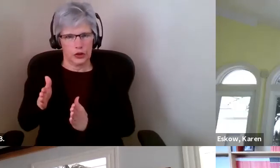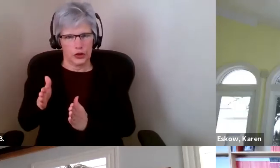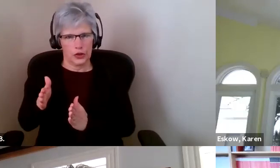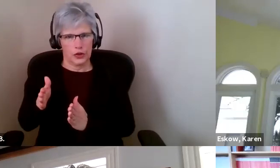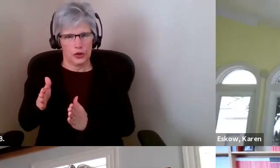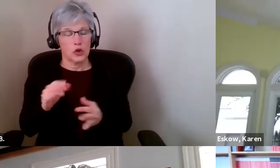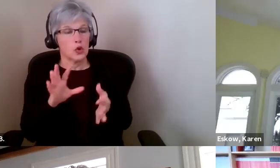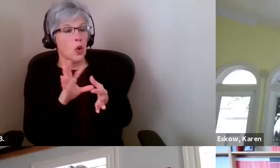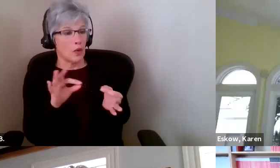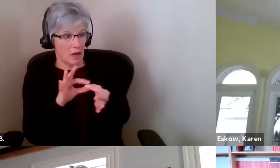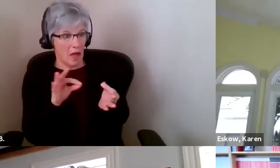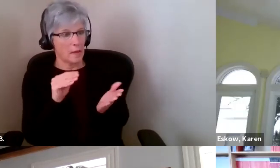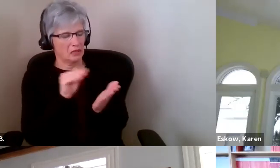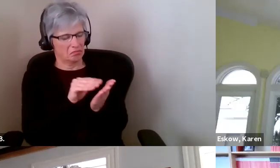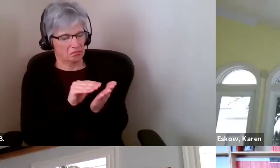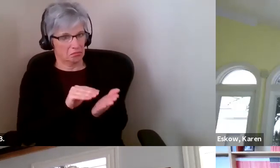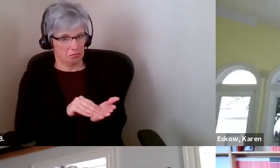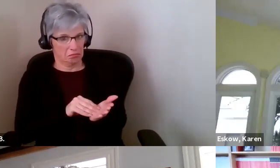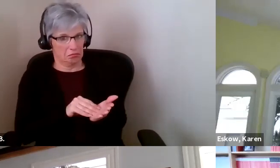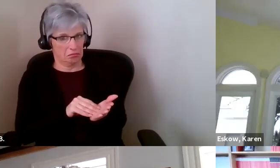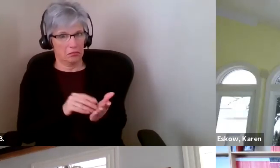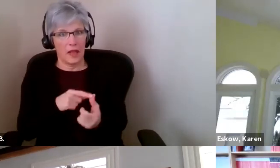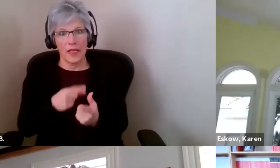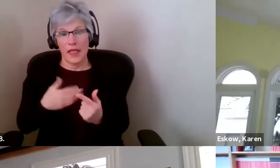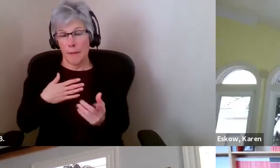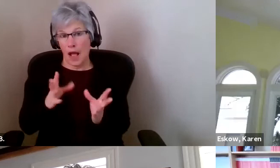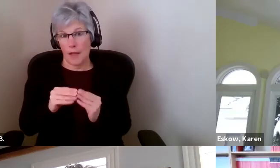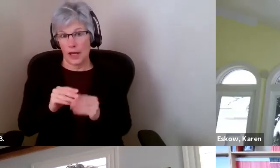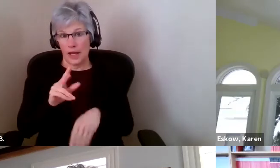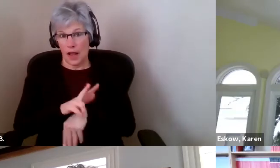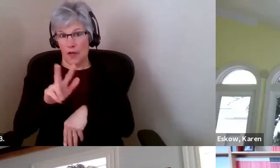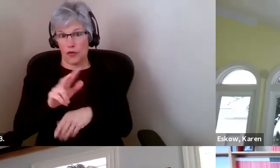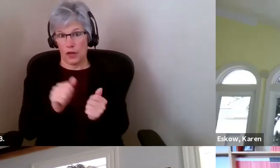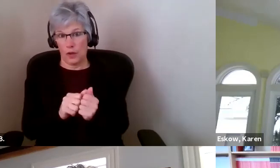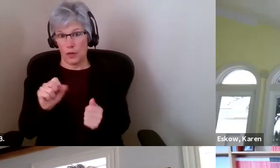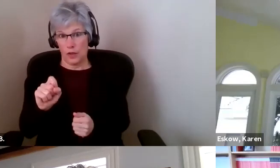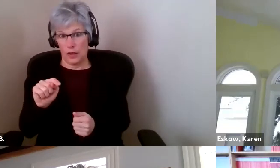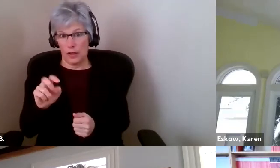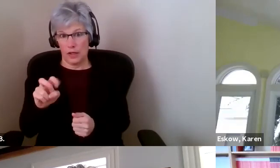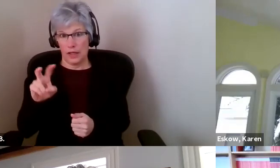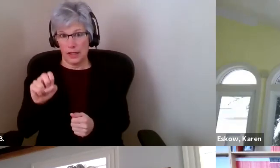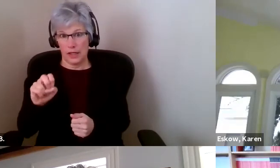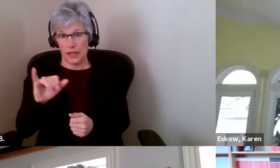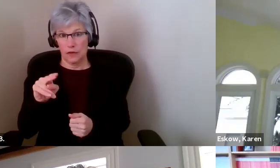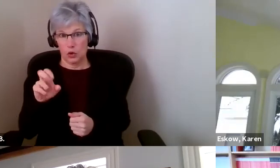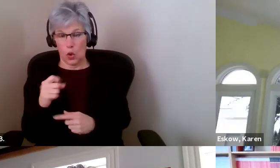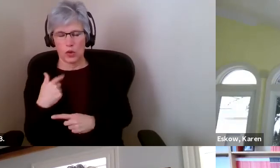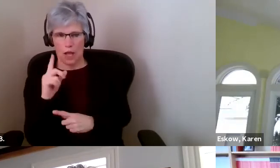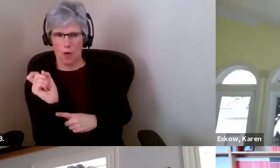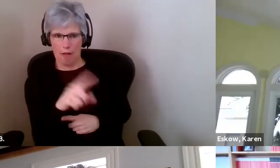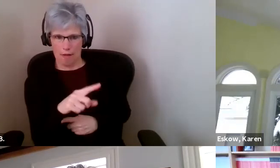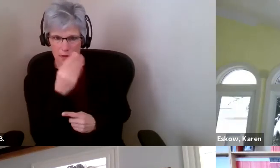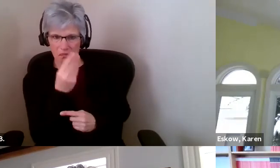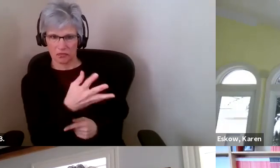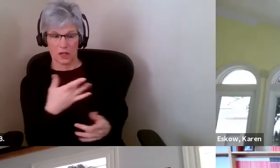accepted. And what I will do in my meeting at 3 o'clock with Steve Jones is I will ask him about this, saying that this is a concern from that